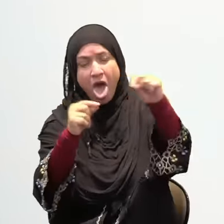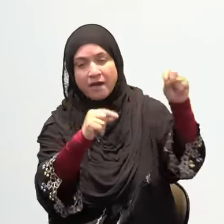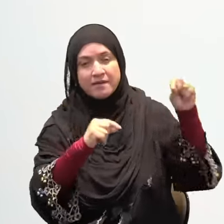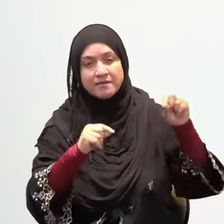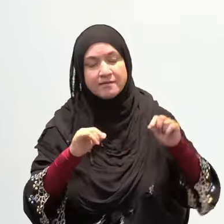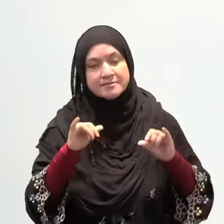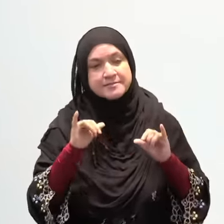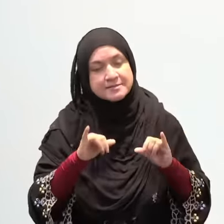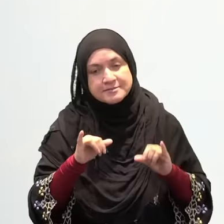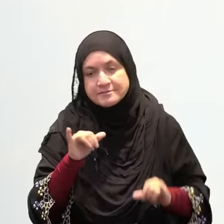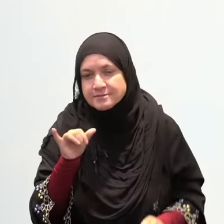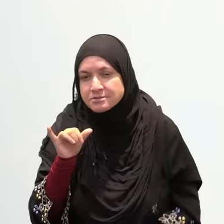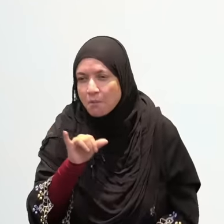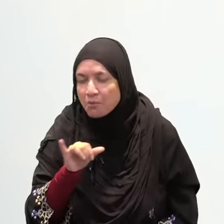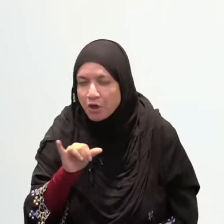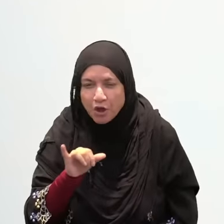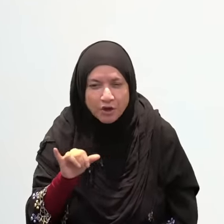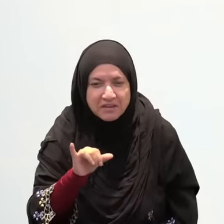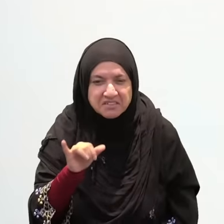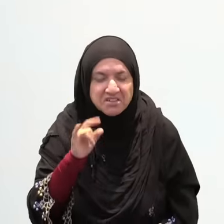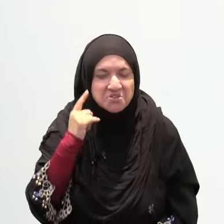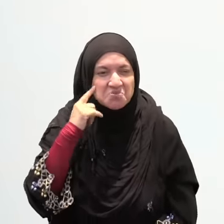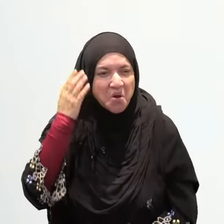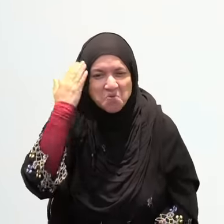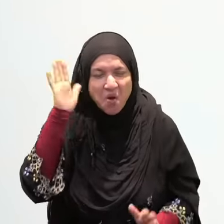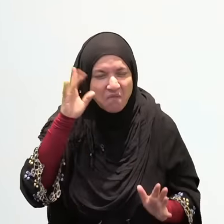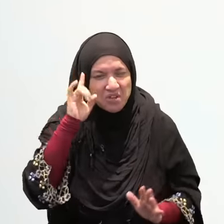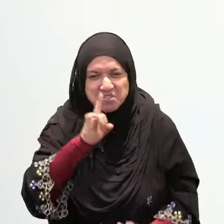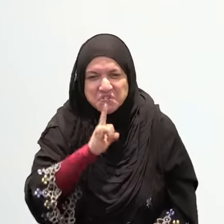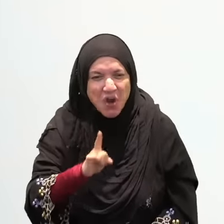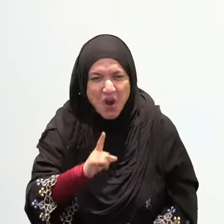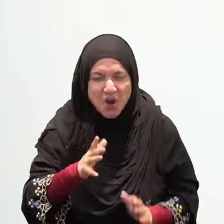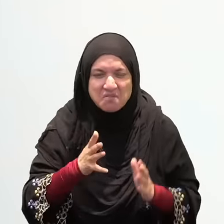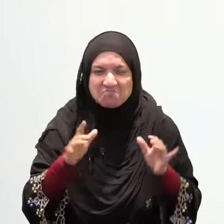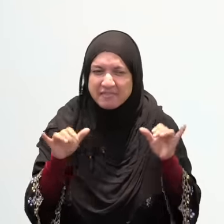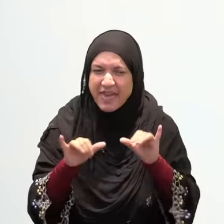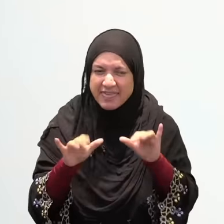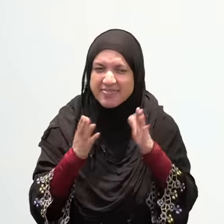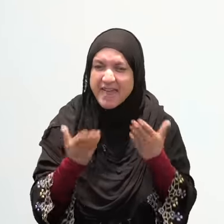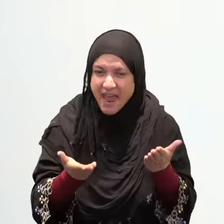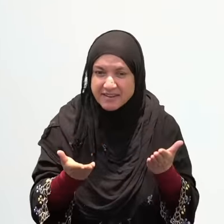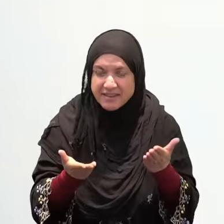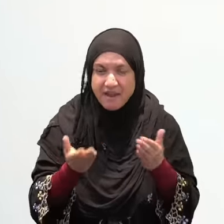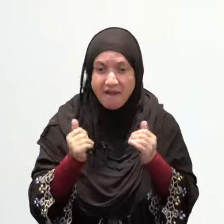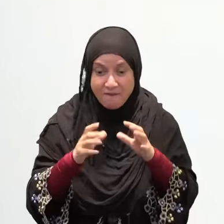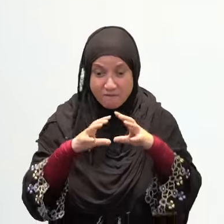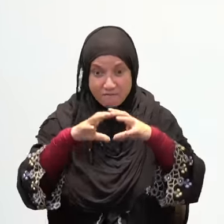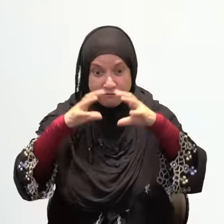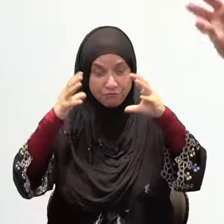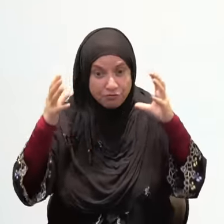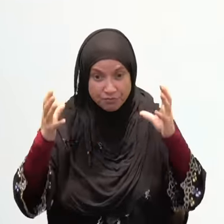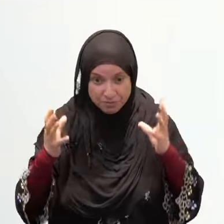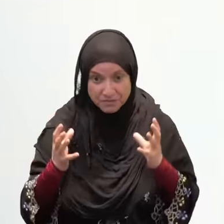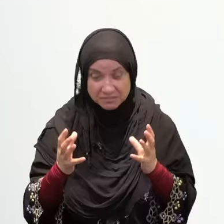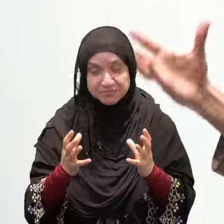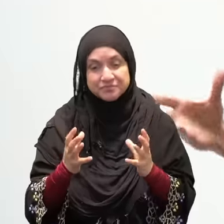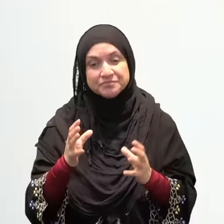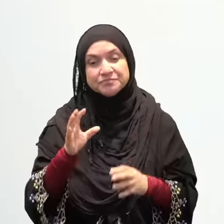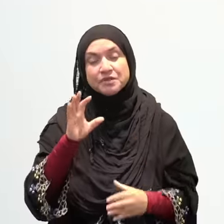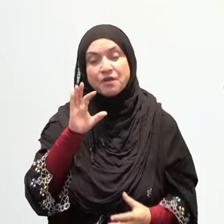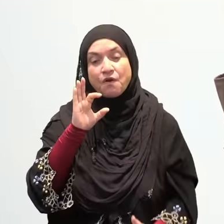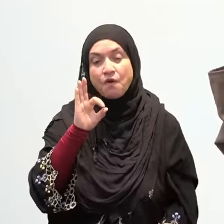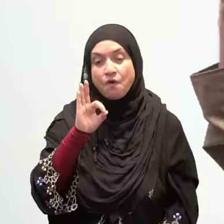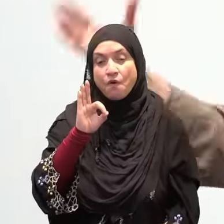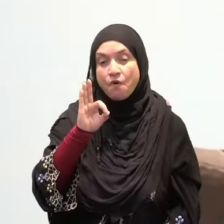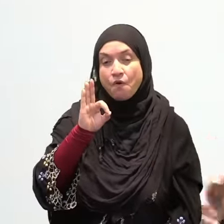Ya Rasulullah, sometimes they say stuff and they get it right. Sometimes they tell us something, these people that work with the jinn and the